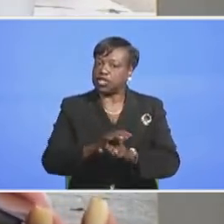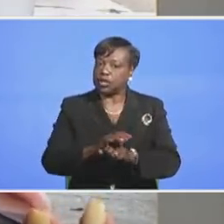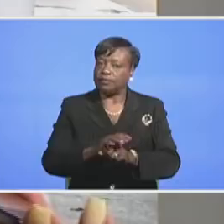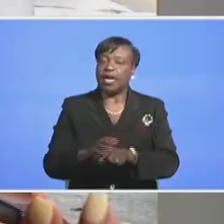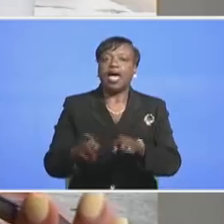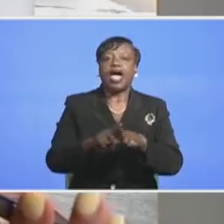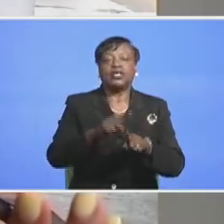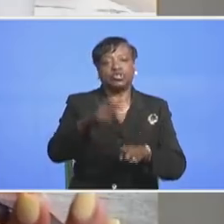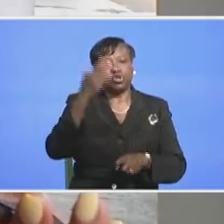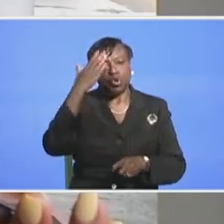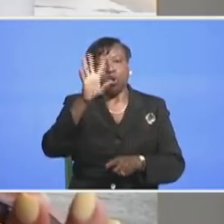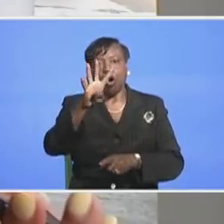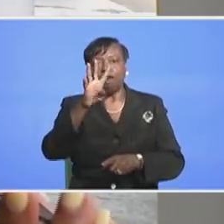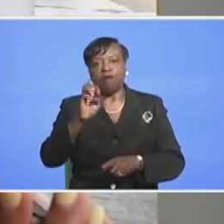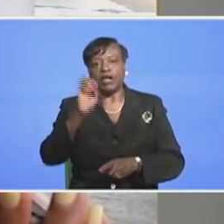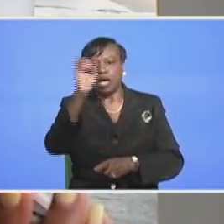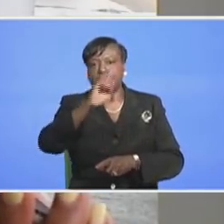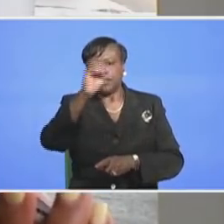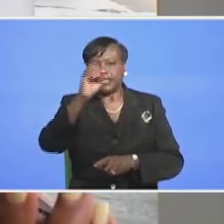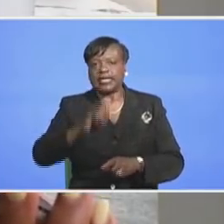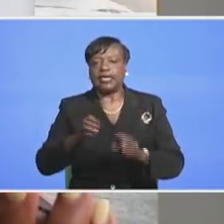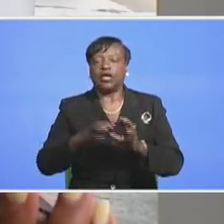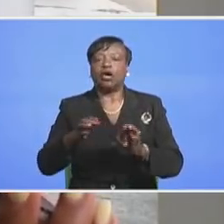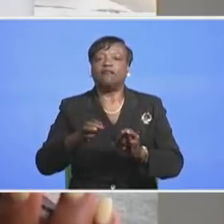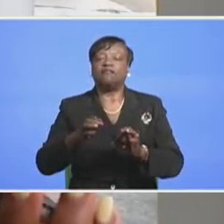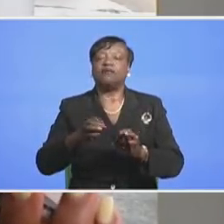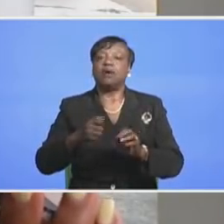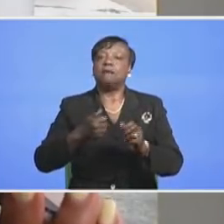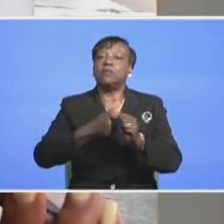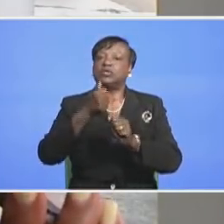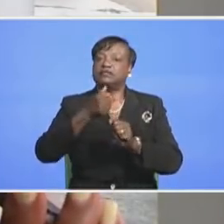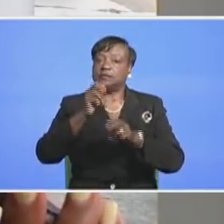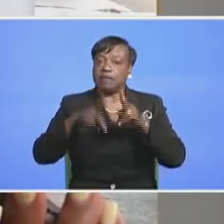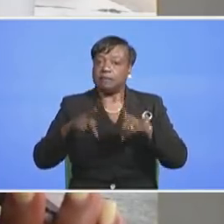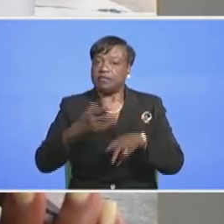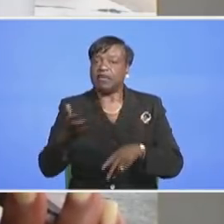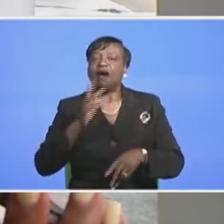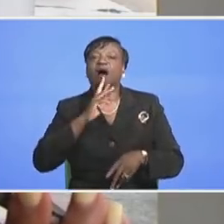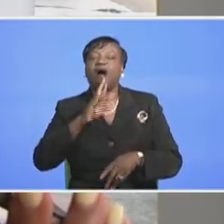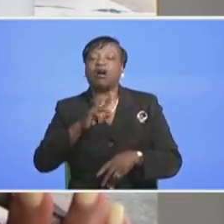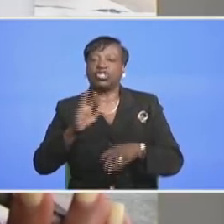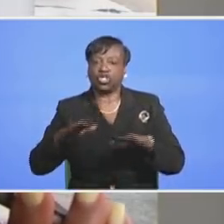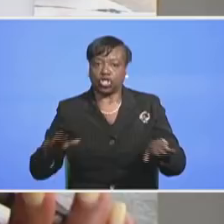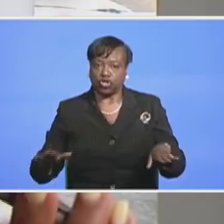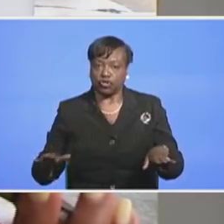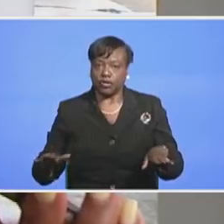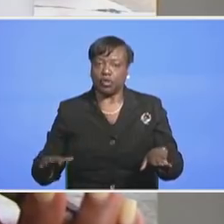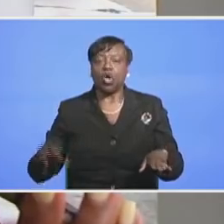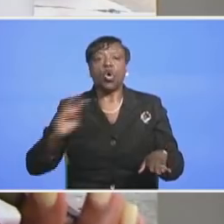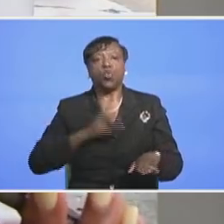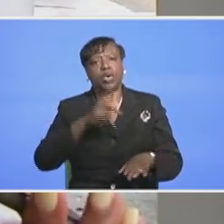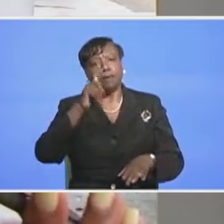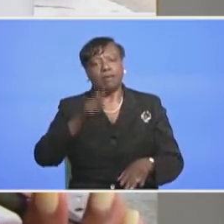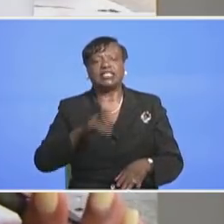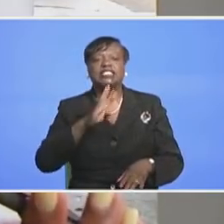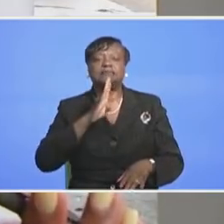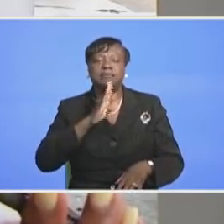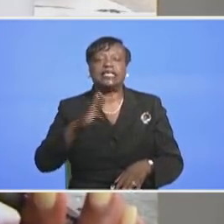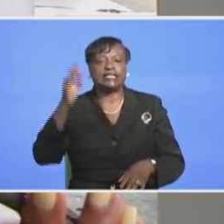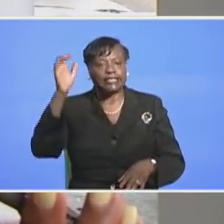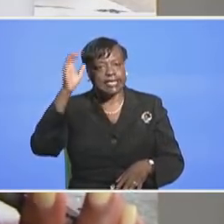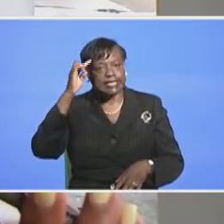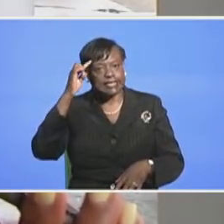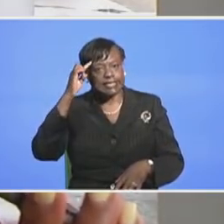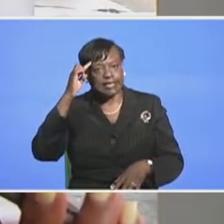notice, 40% of all the residents in shantytowns are children. So we have to be extremely sensitive.